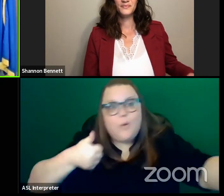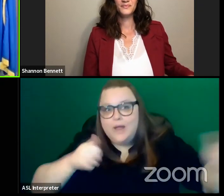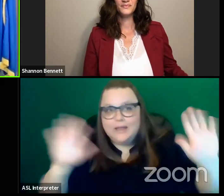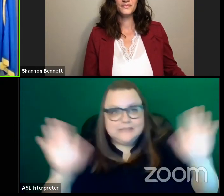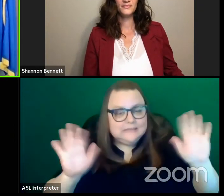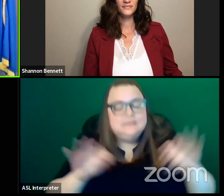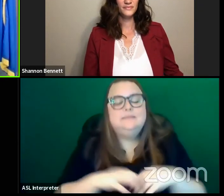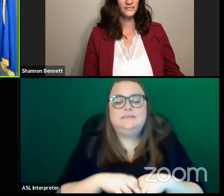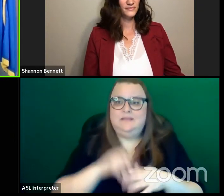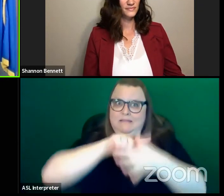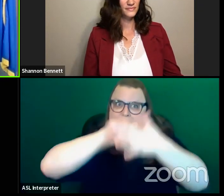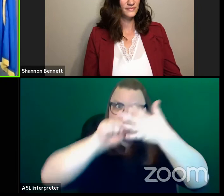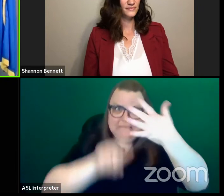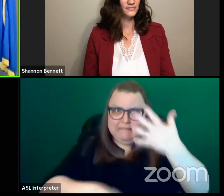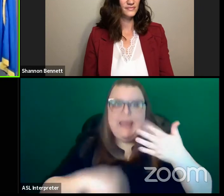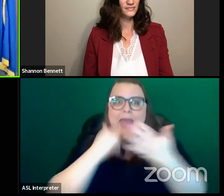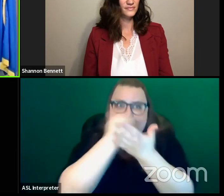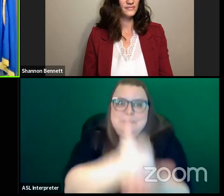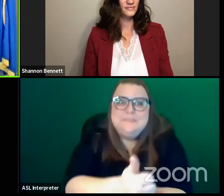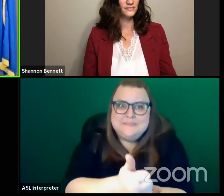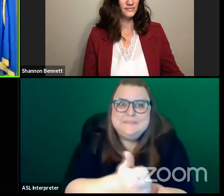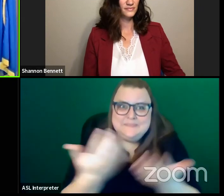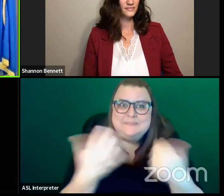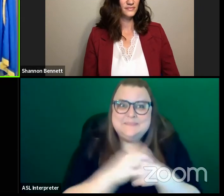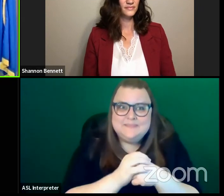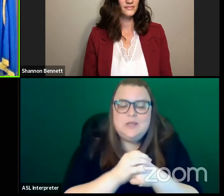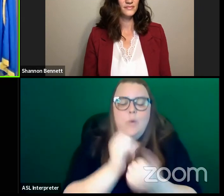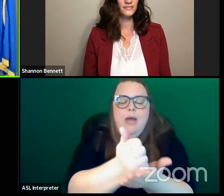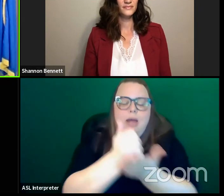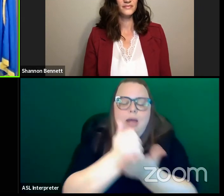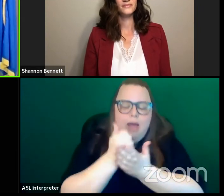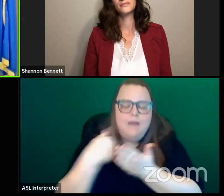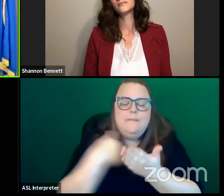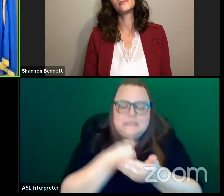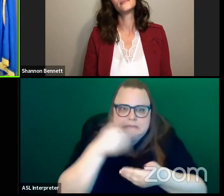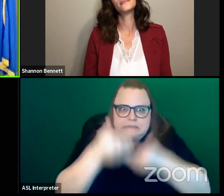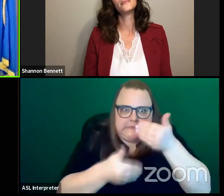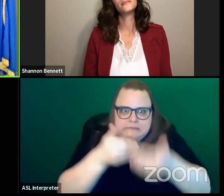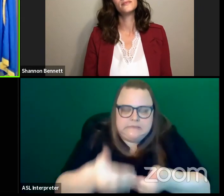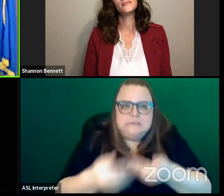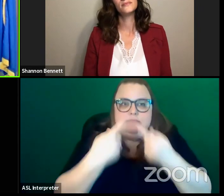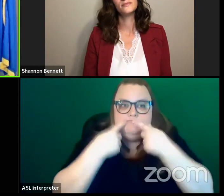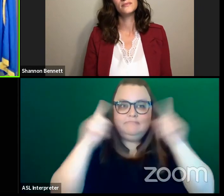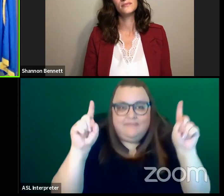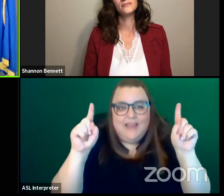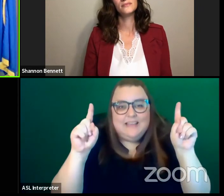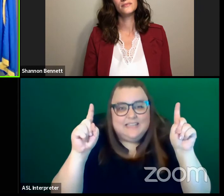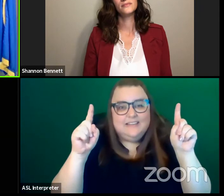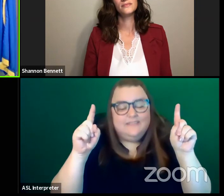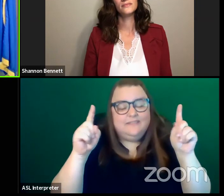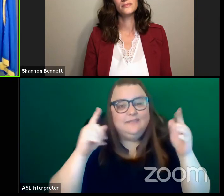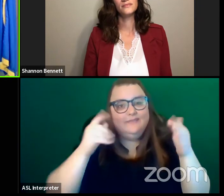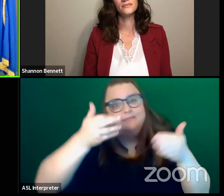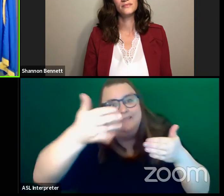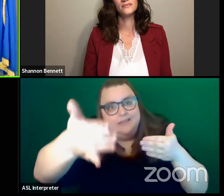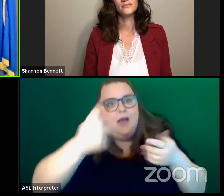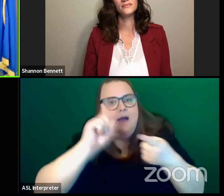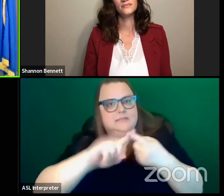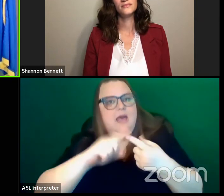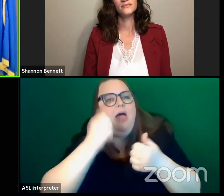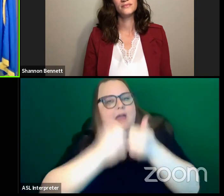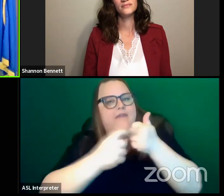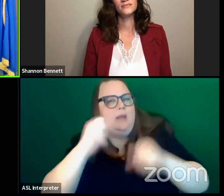make a difference. That will help us build a bridge stronger to get to the other side where there'll be enough vaccine available for